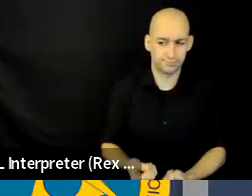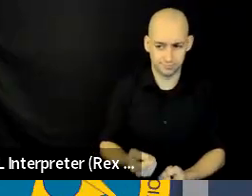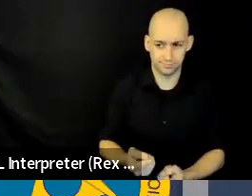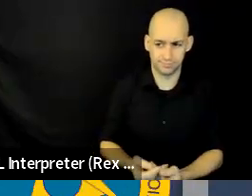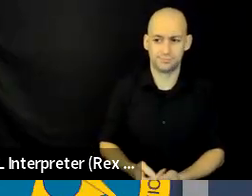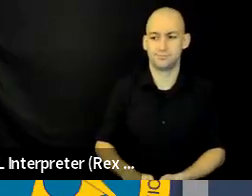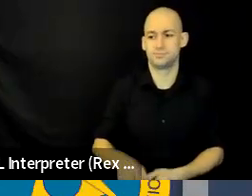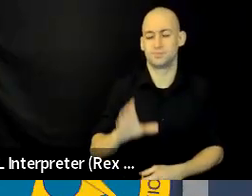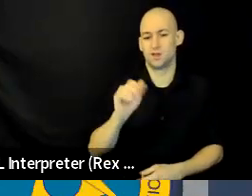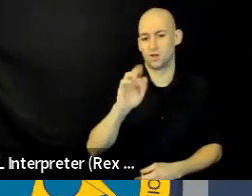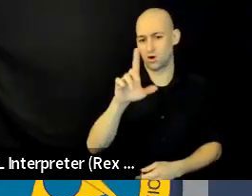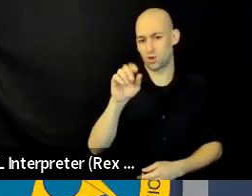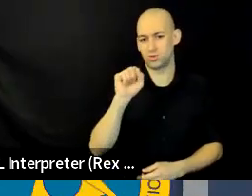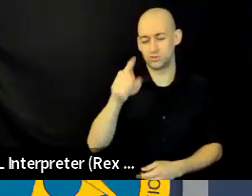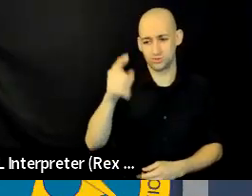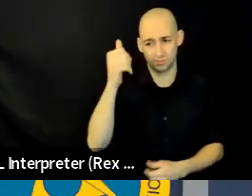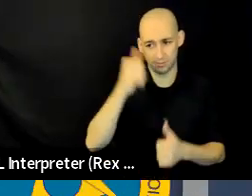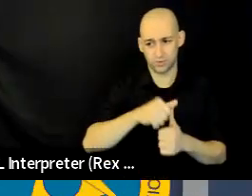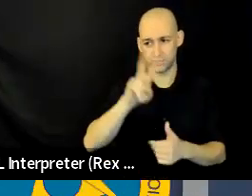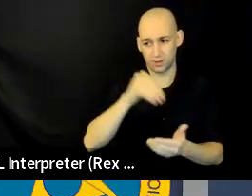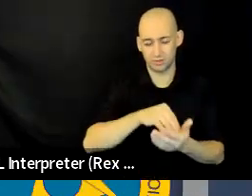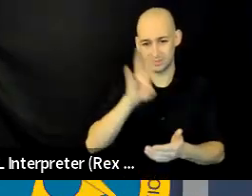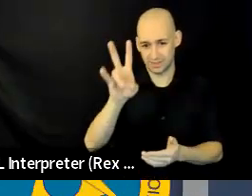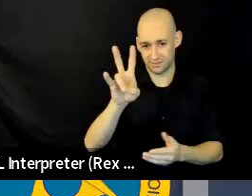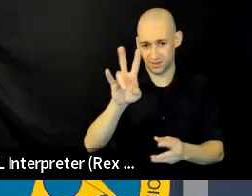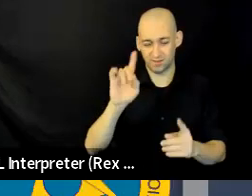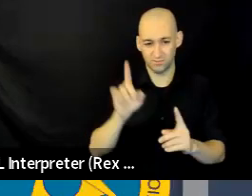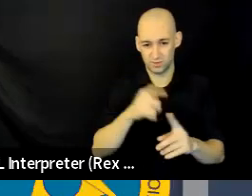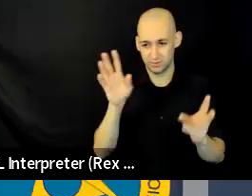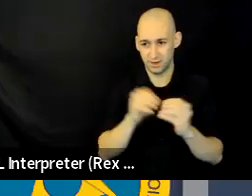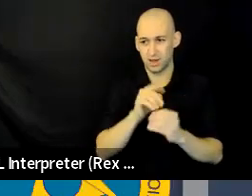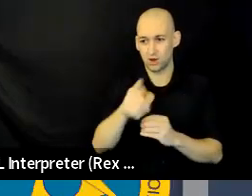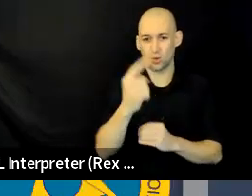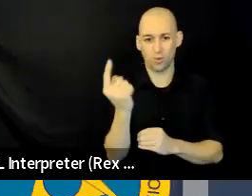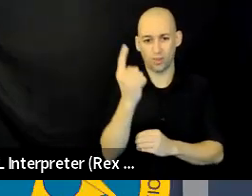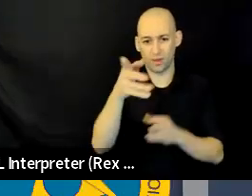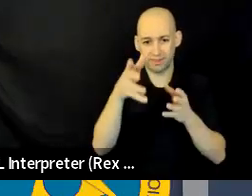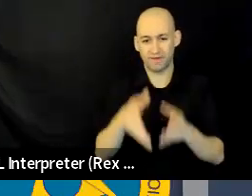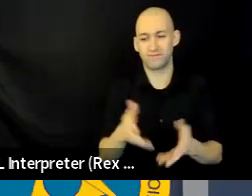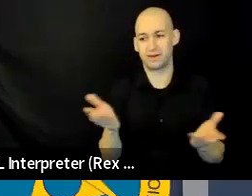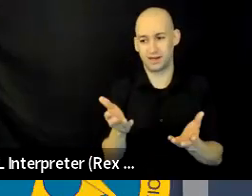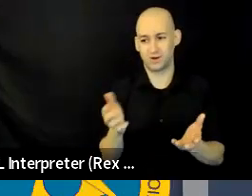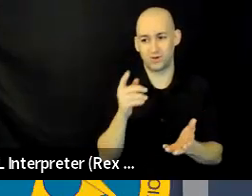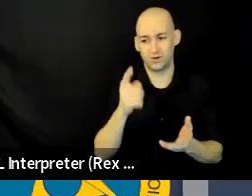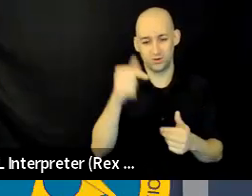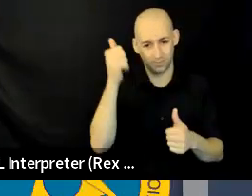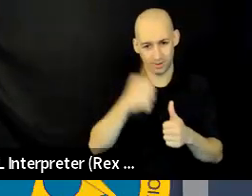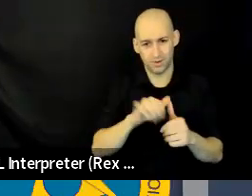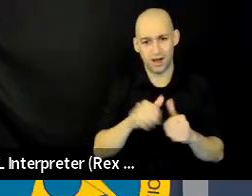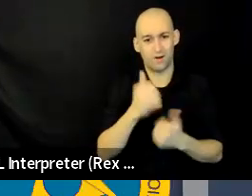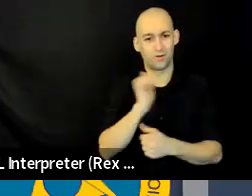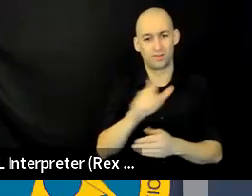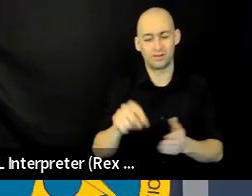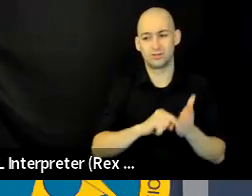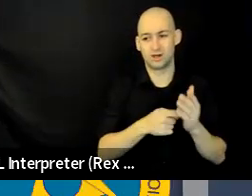as you'll recall, your first meeting in 2007, you're the only one left here who probably recalls how this all started. But it's